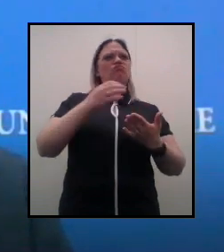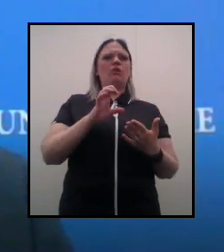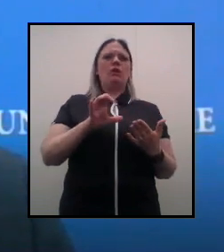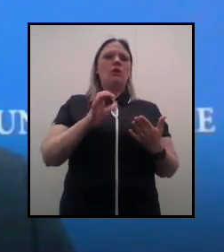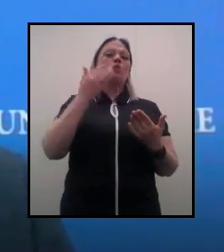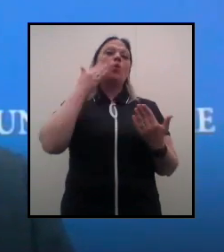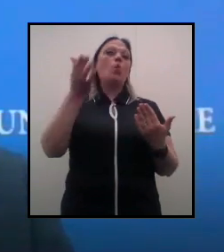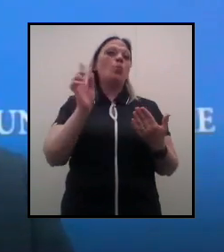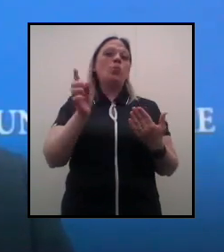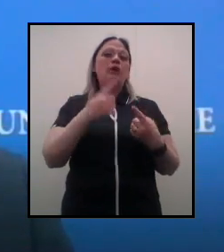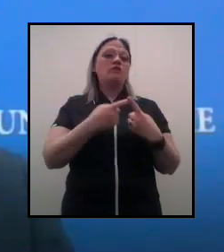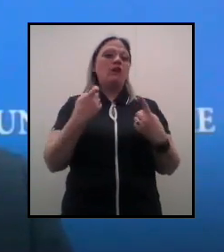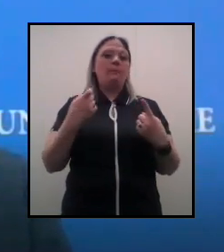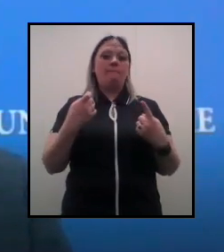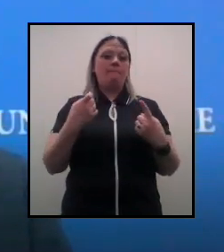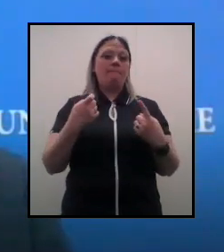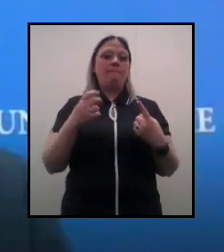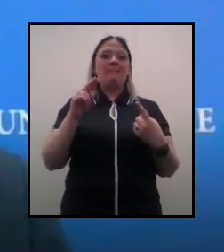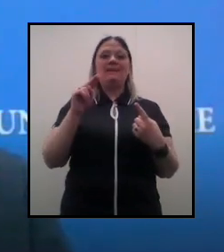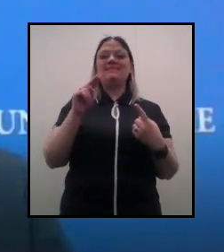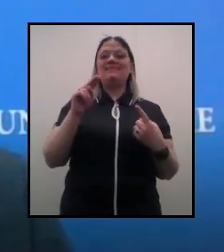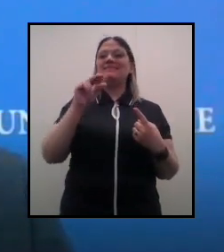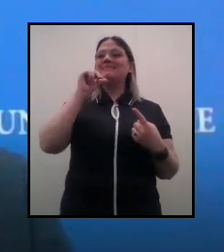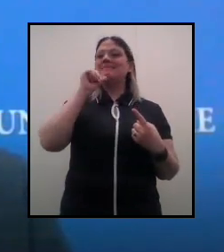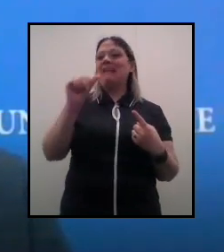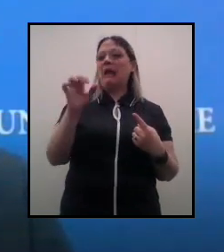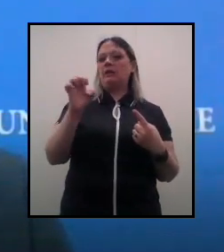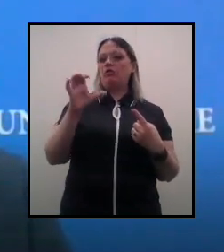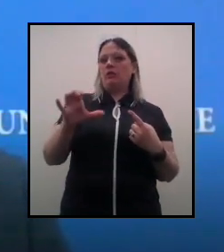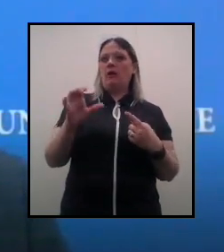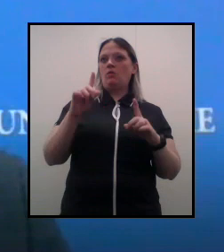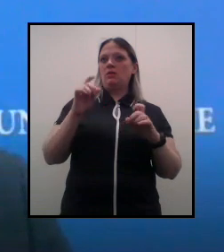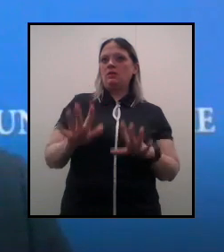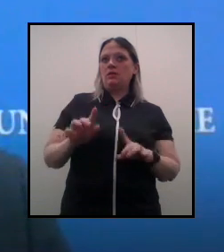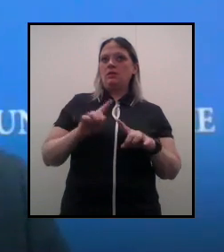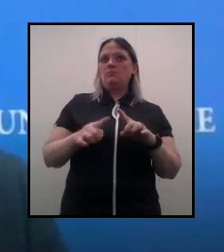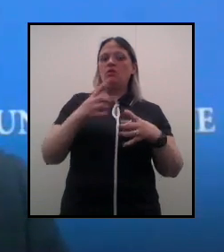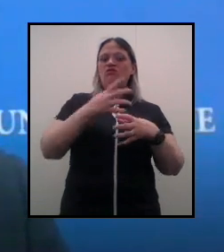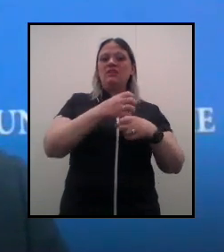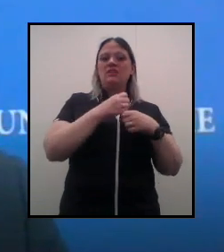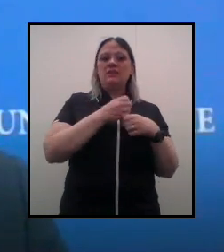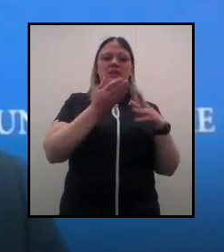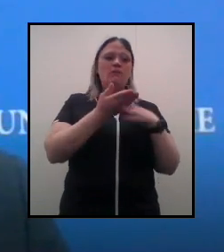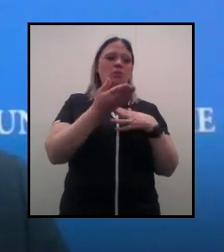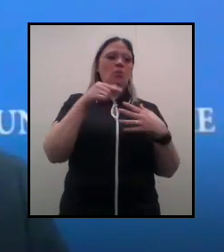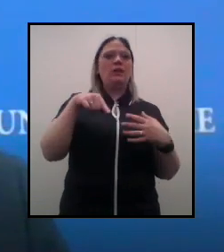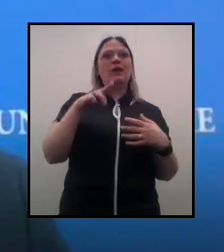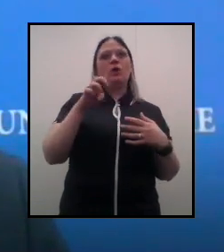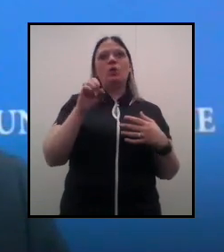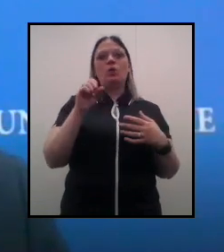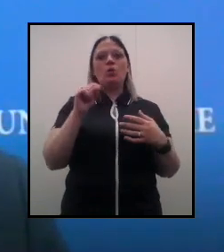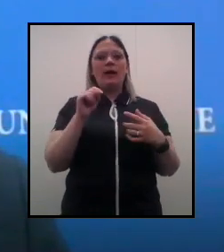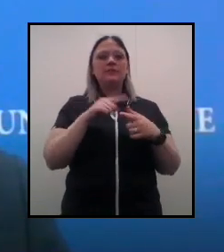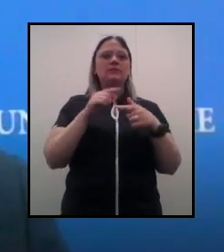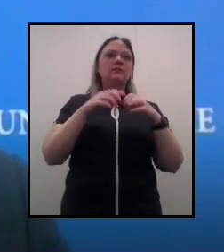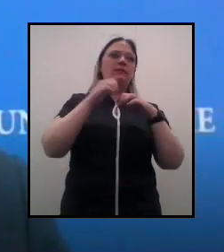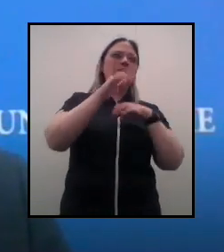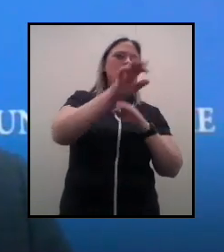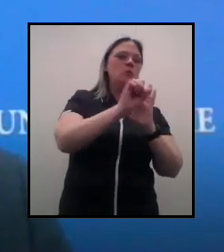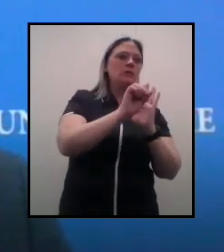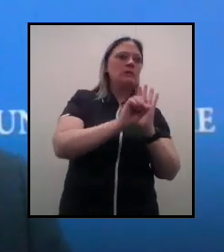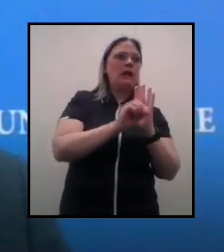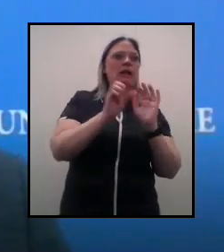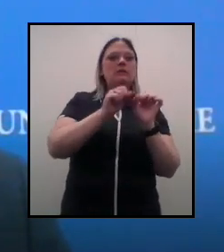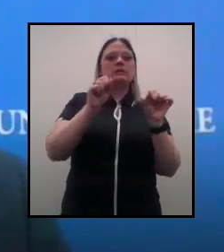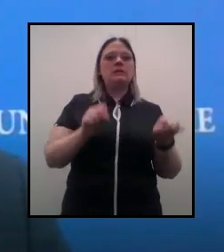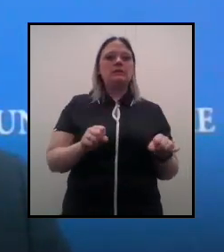from. This is from not Erie County's tests, but from those that have been received, we believe, through Quest labs that go to the state system.